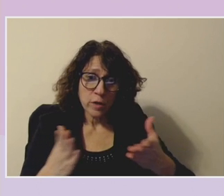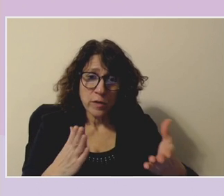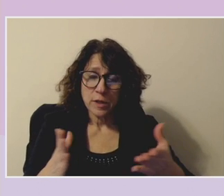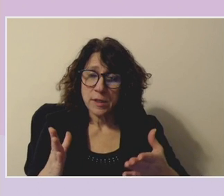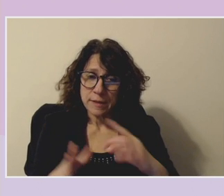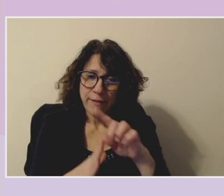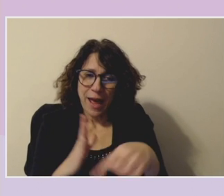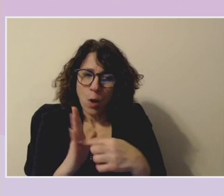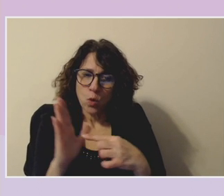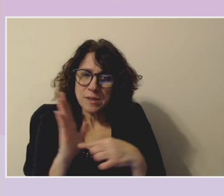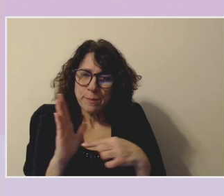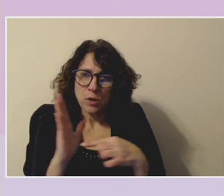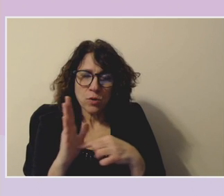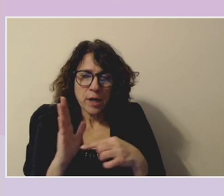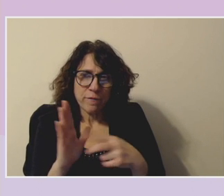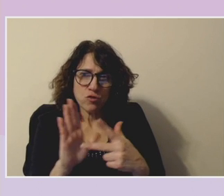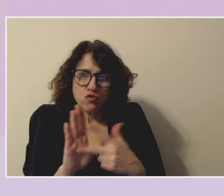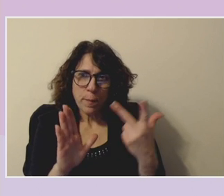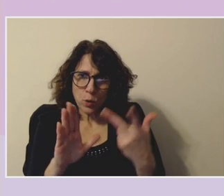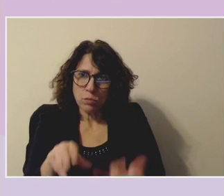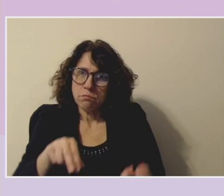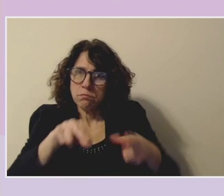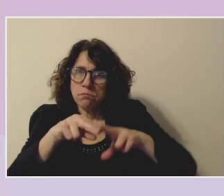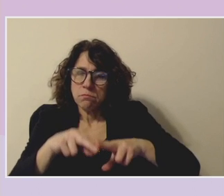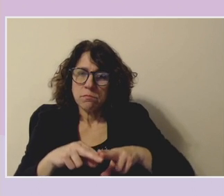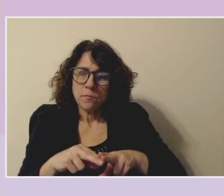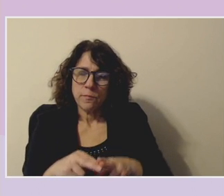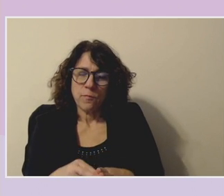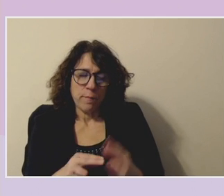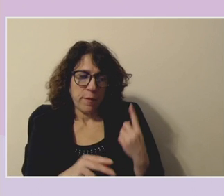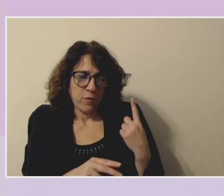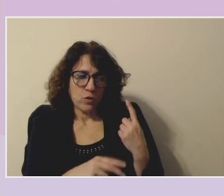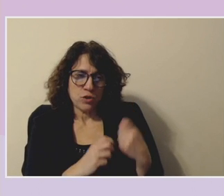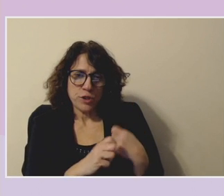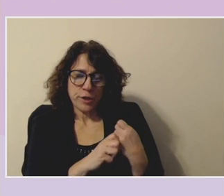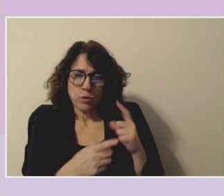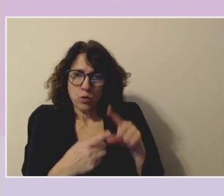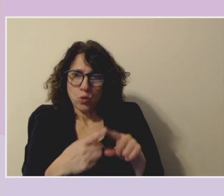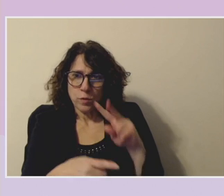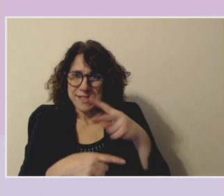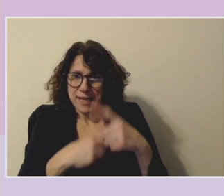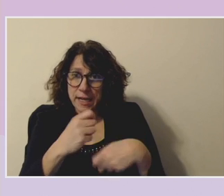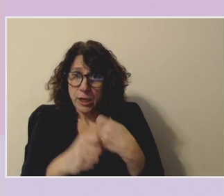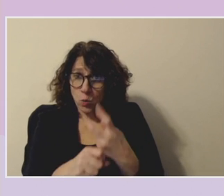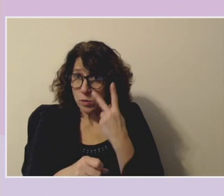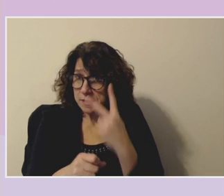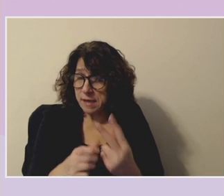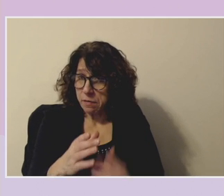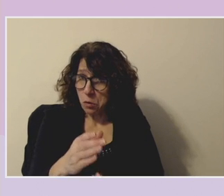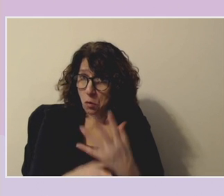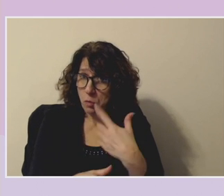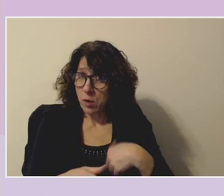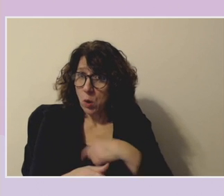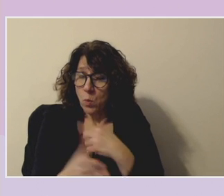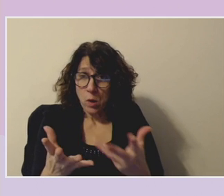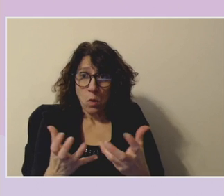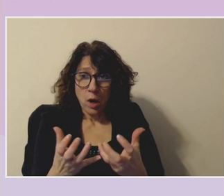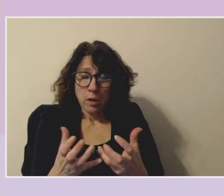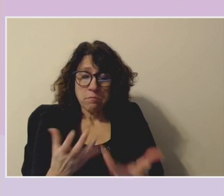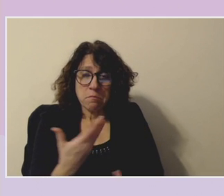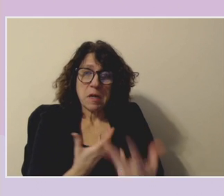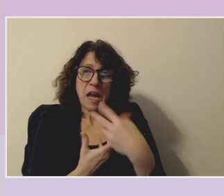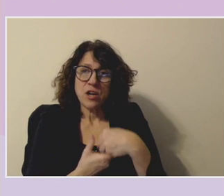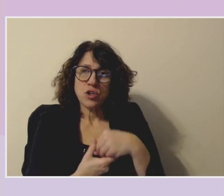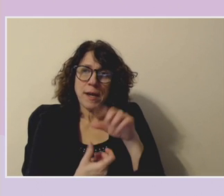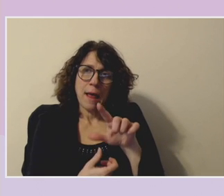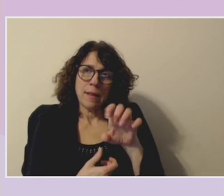have tripled from the first year into the second year. So we are seeing that growth that we want. And as far as engaging LEAs, one